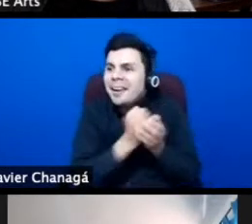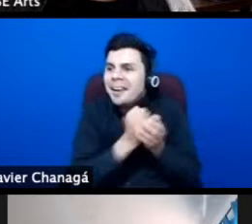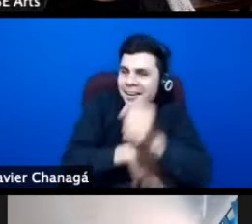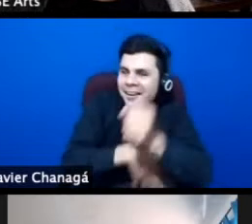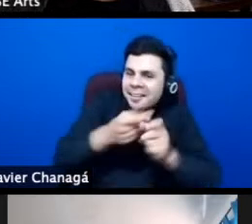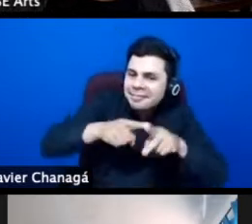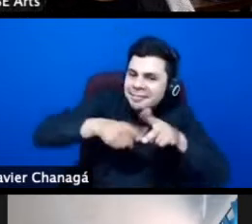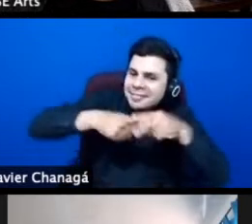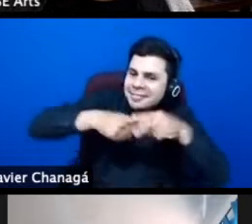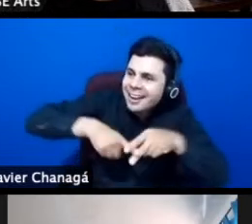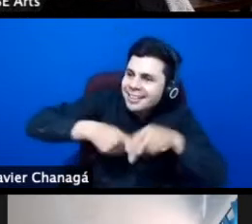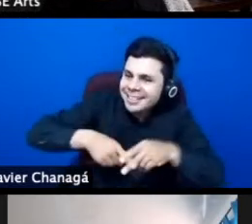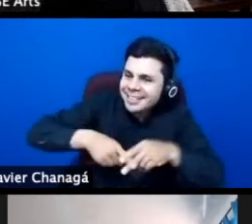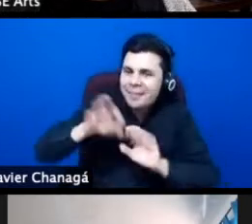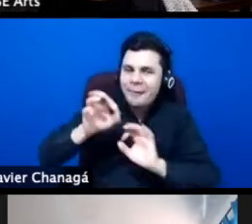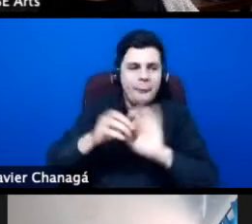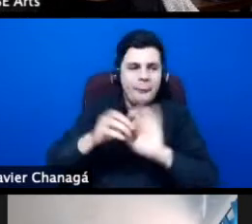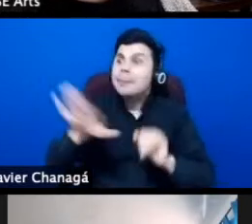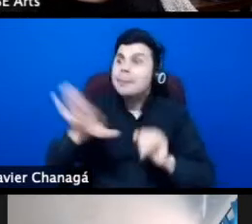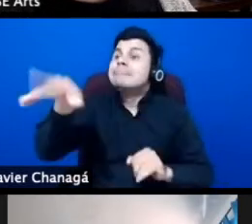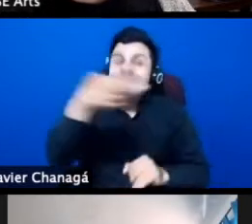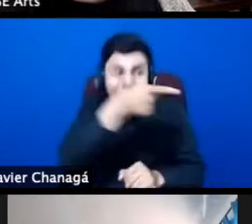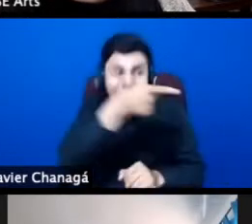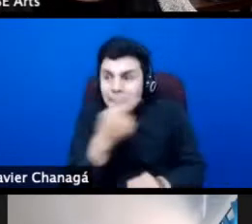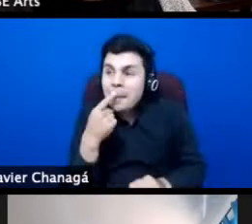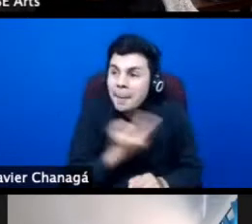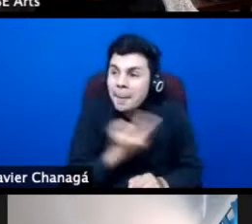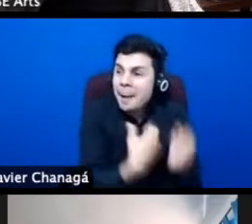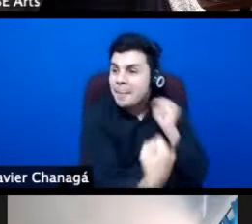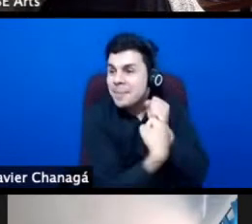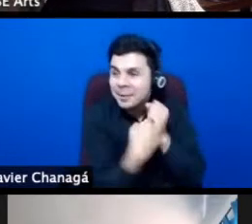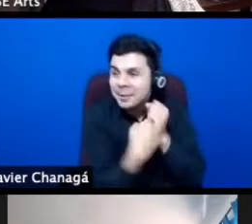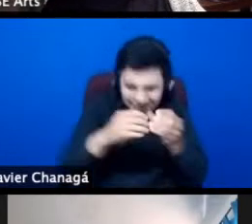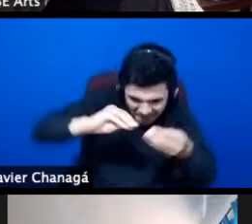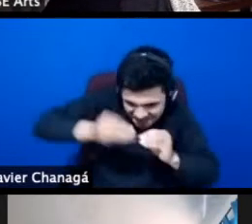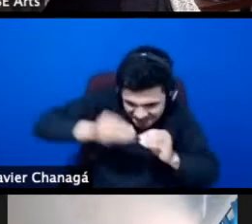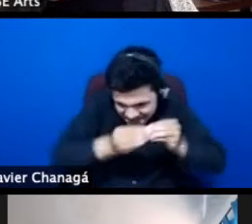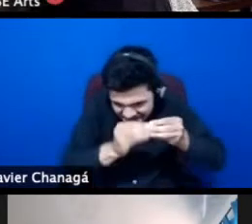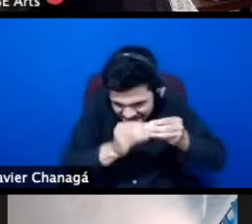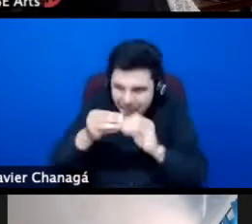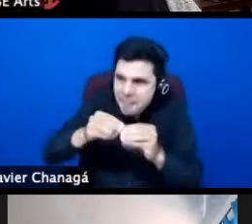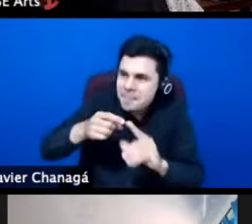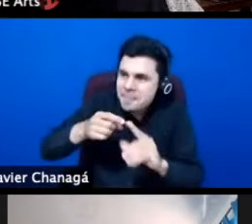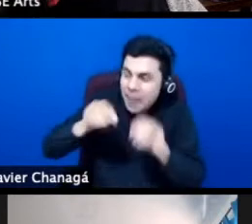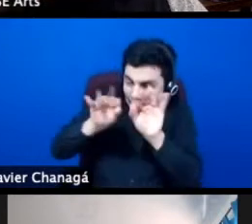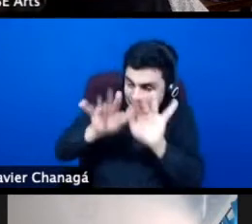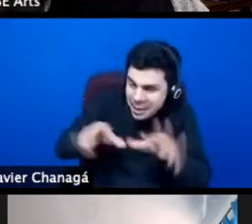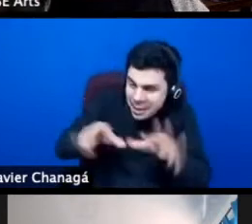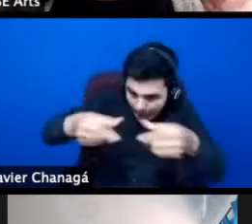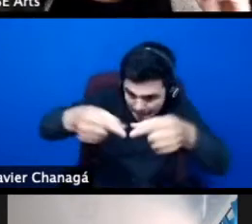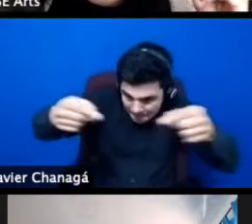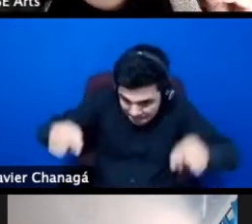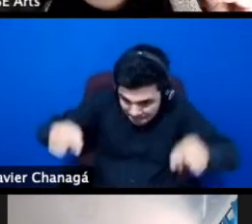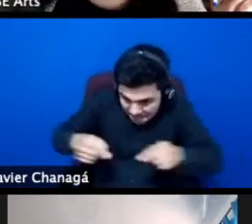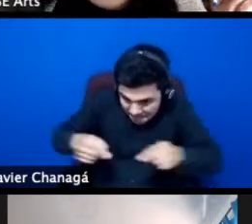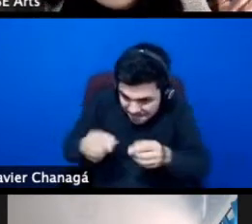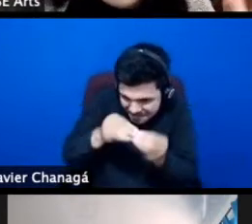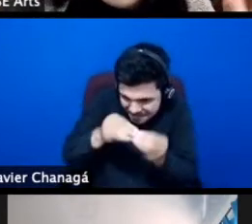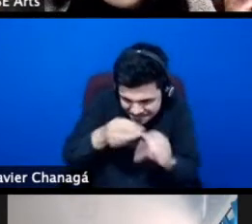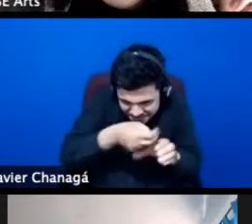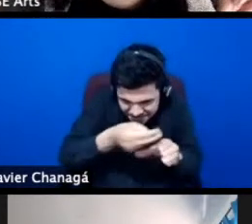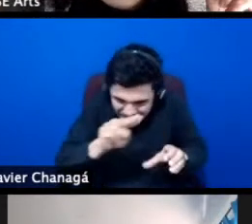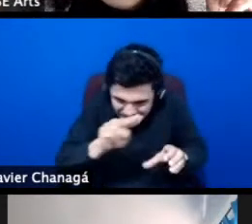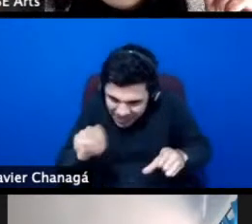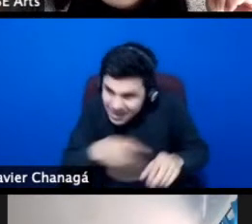vitral o el farol, o que estaban ayudándole a crear otro tipo de actividades alrededor de los talleres que